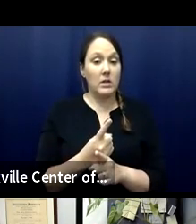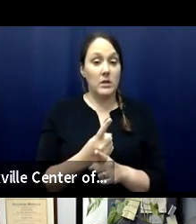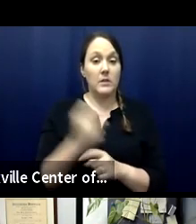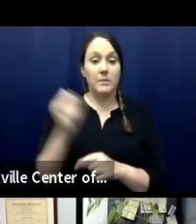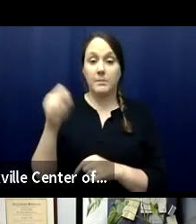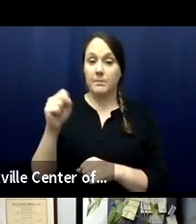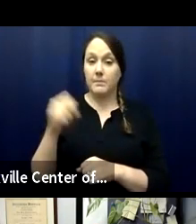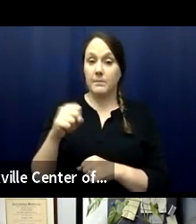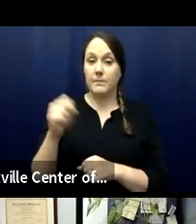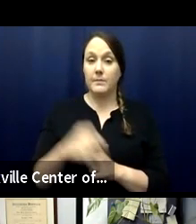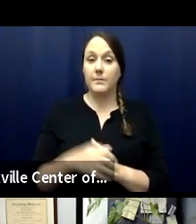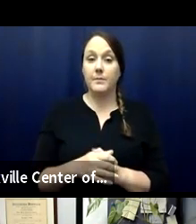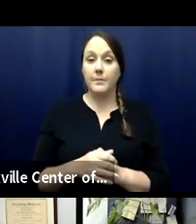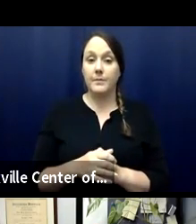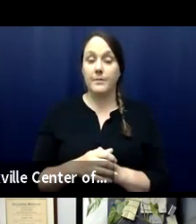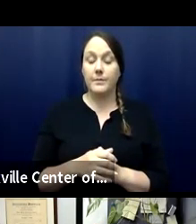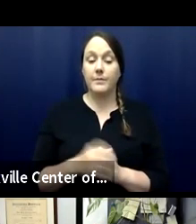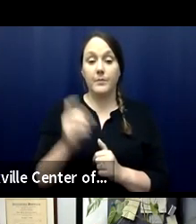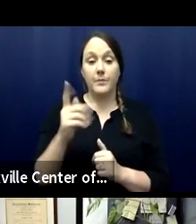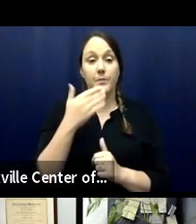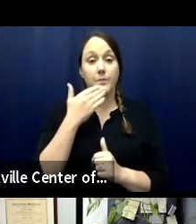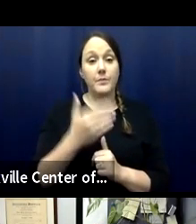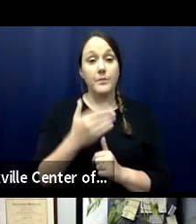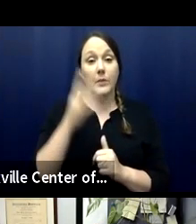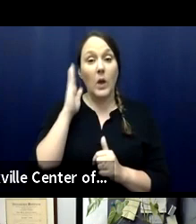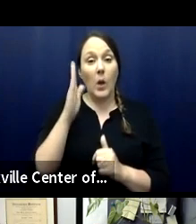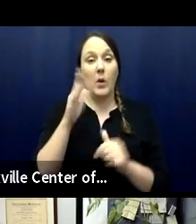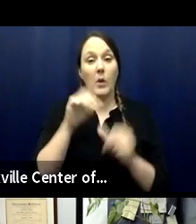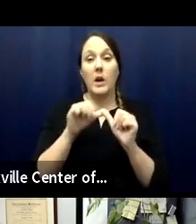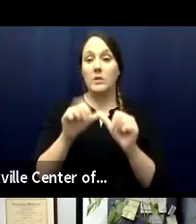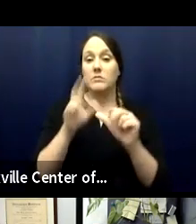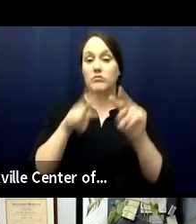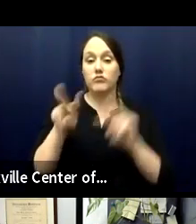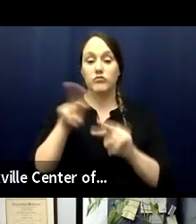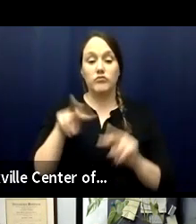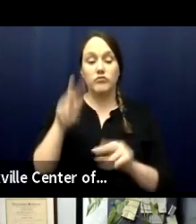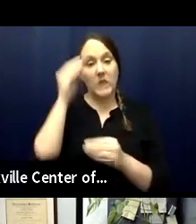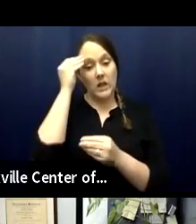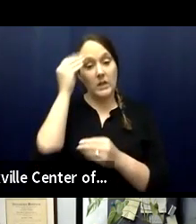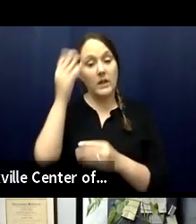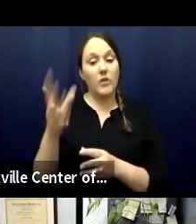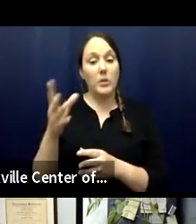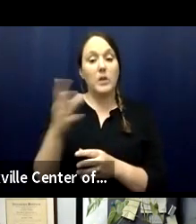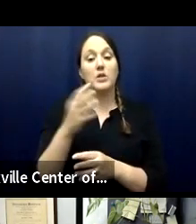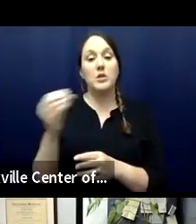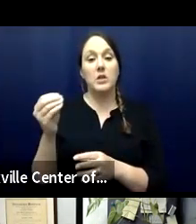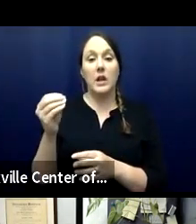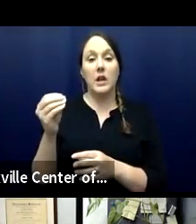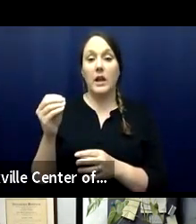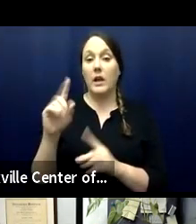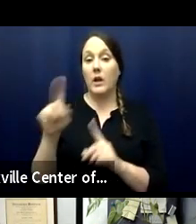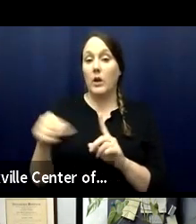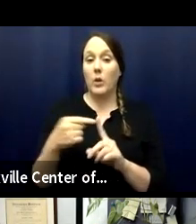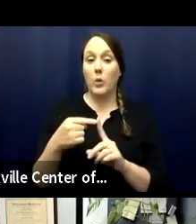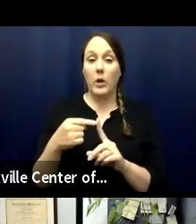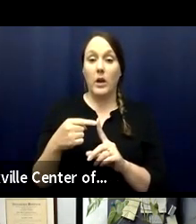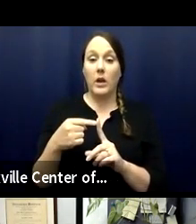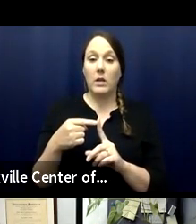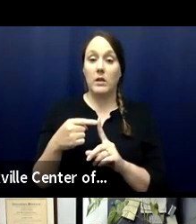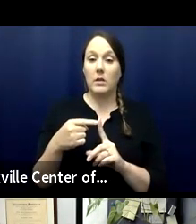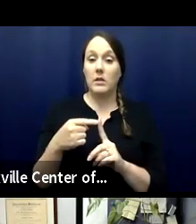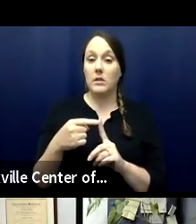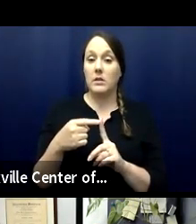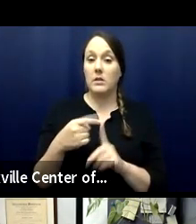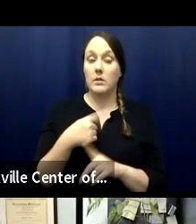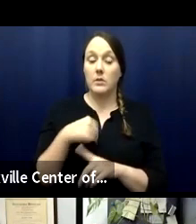Yes, we are. Good. So we'll keep looking at this information, and as soon as we